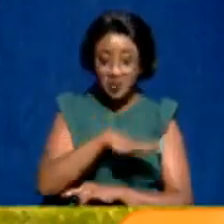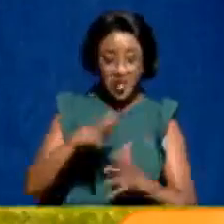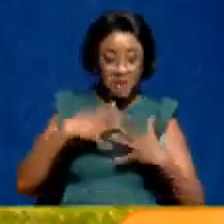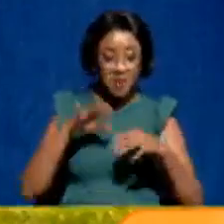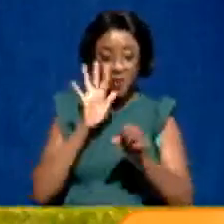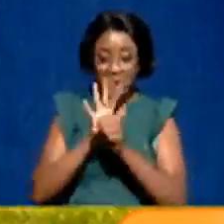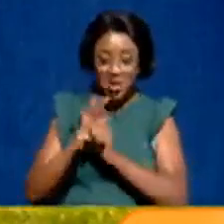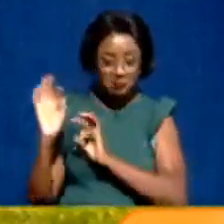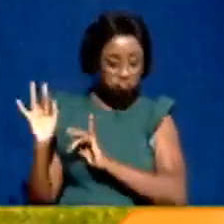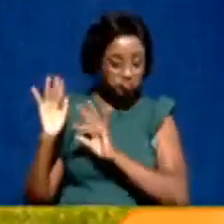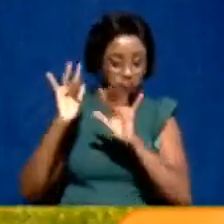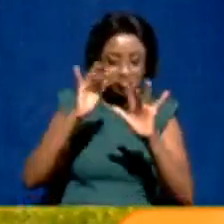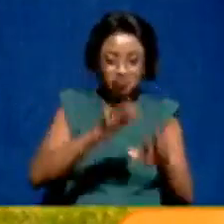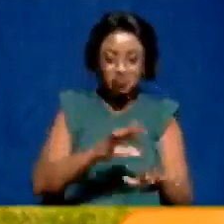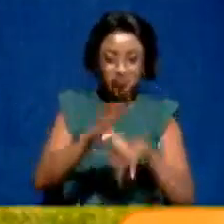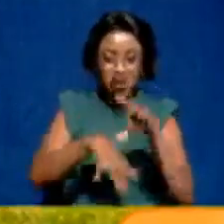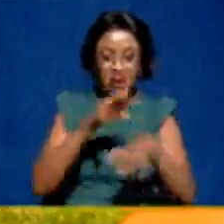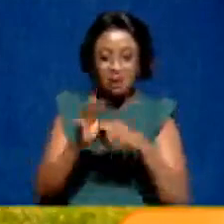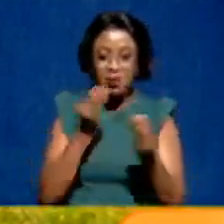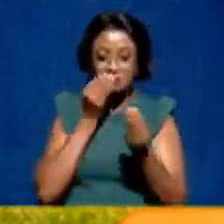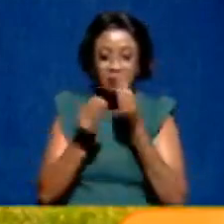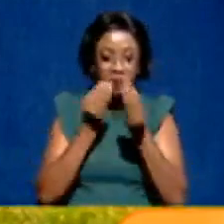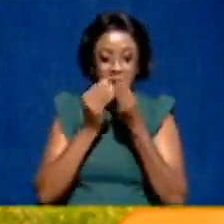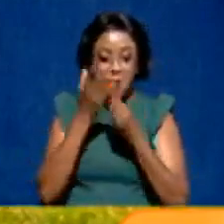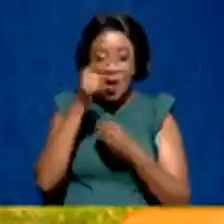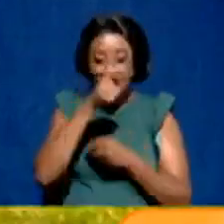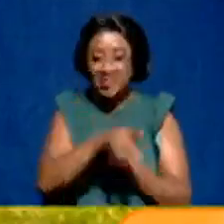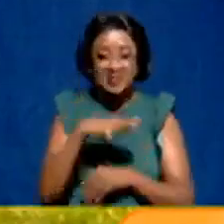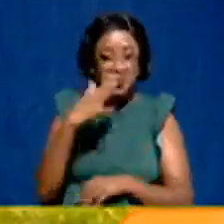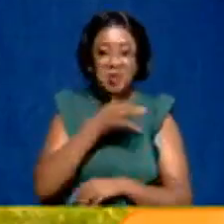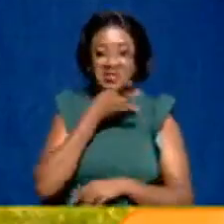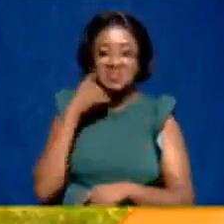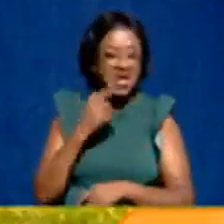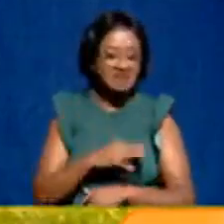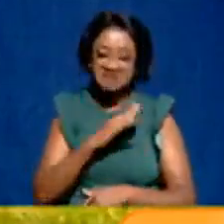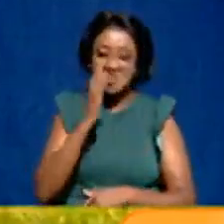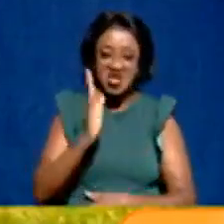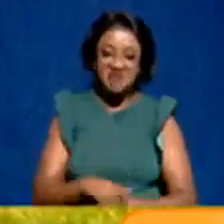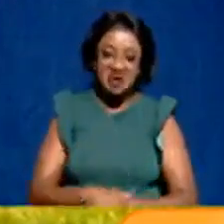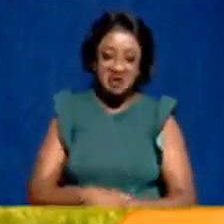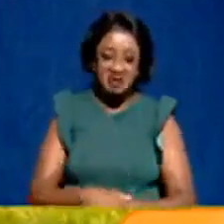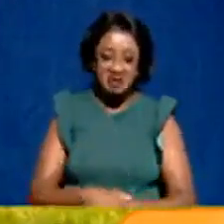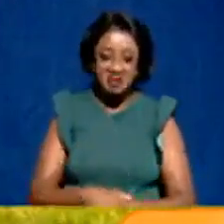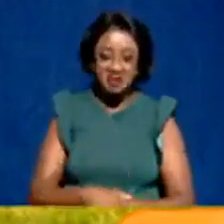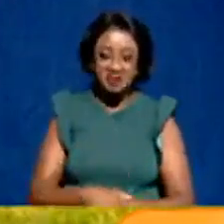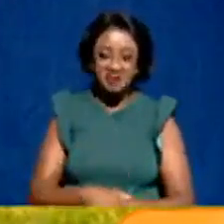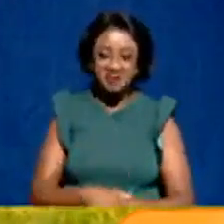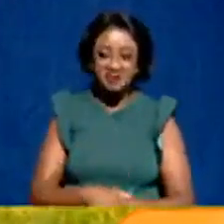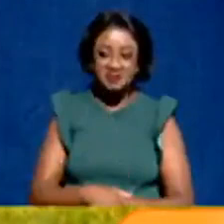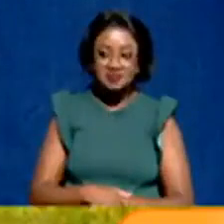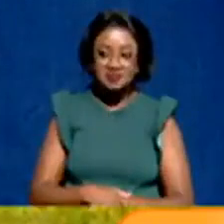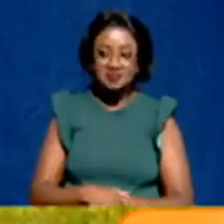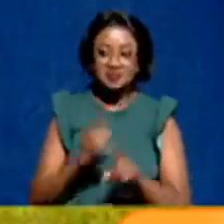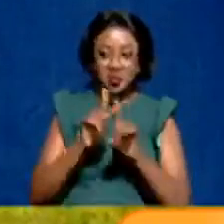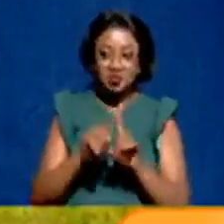livestock to get pasture because it's the last place that drought bites but also from other